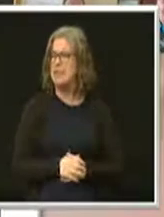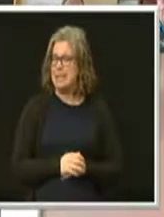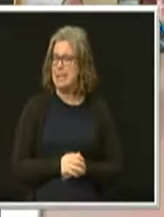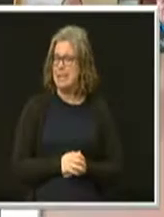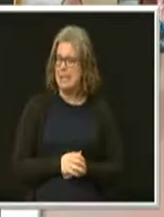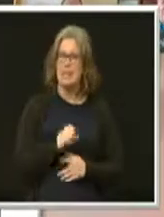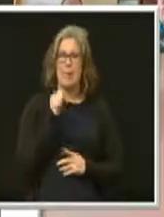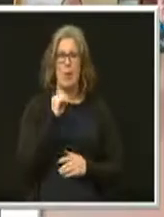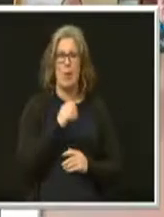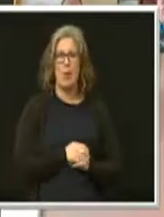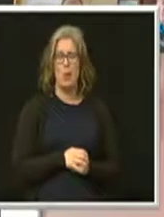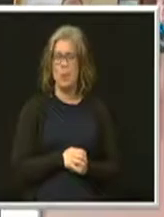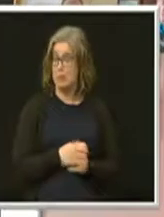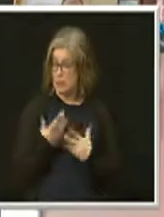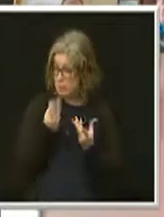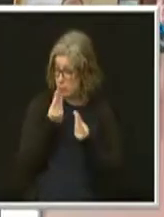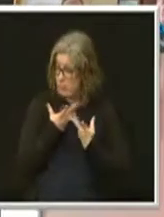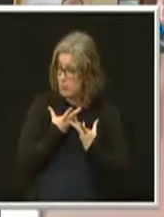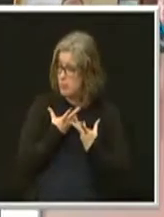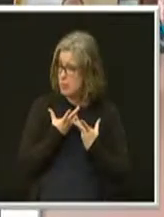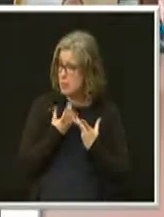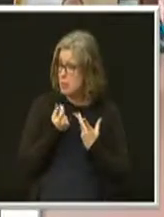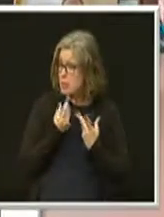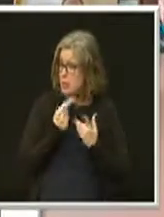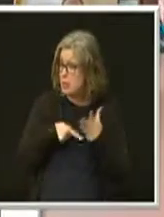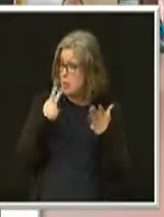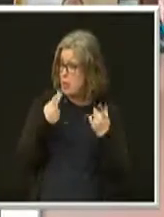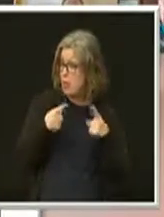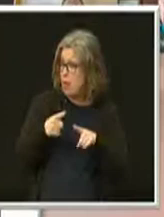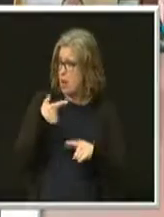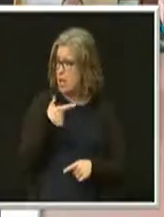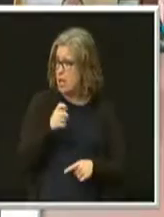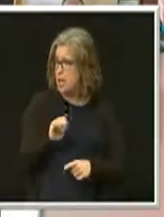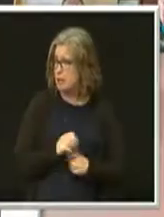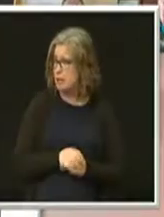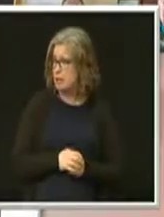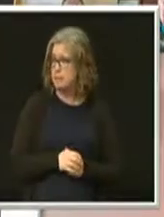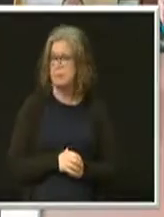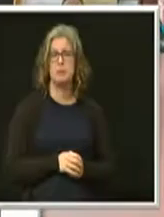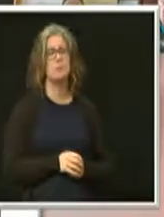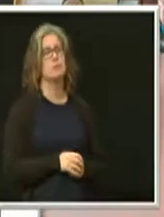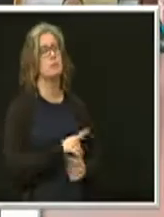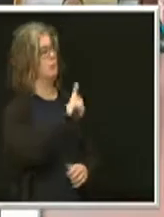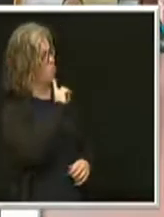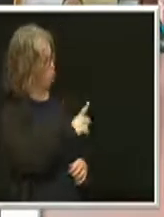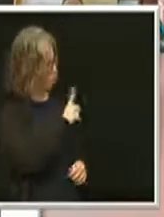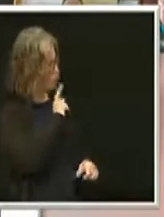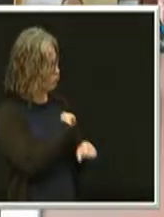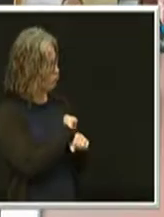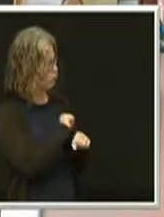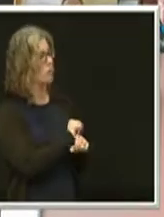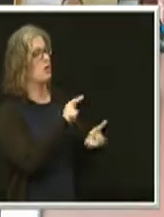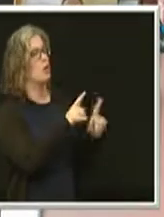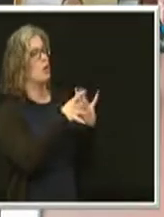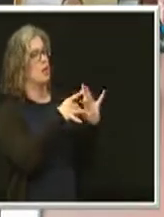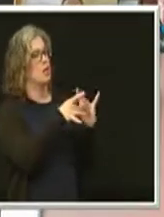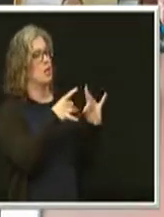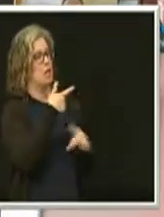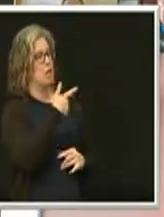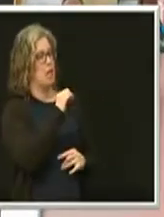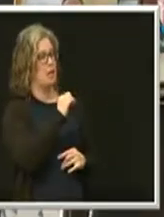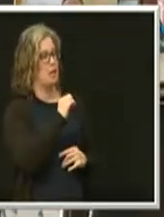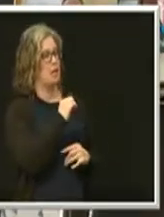So you want to fill us in a little bit on what you see going on at Appliance Park, please? Sure, absolutely. As you mentioned,